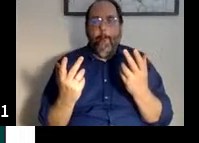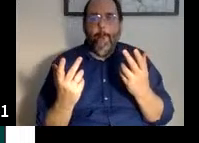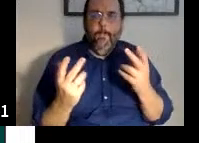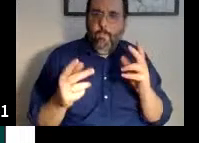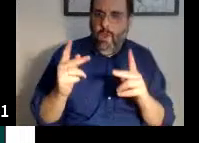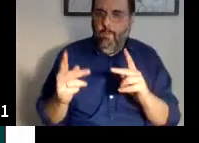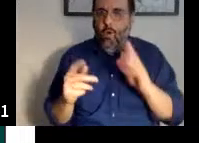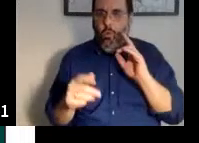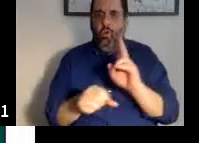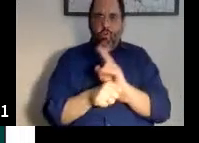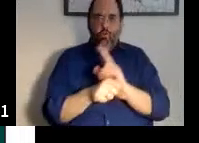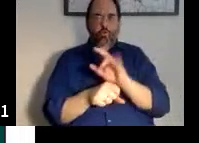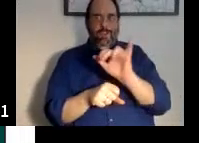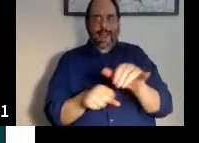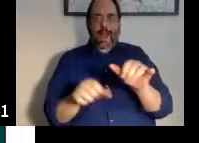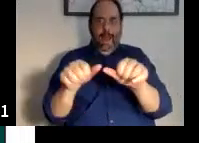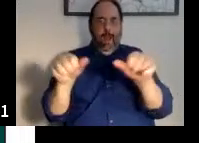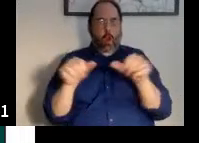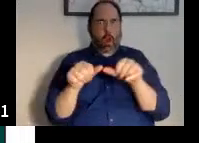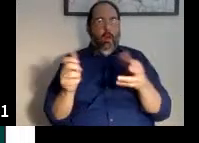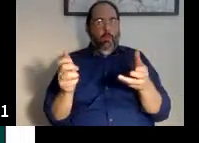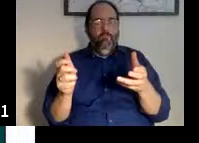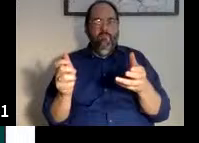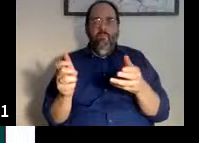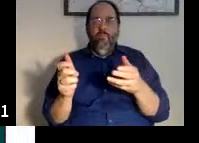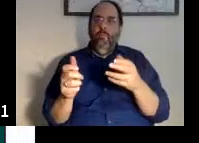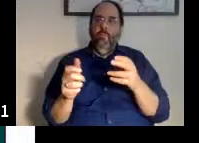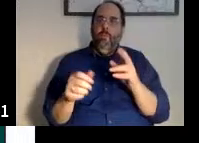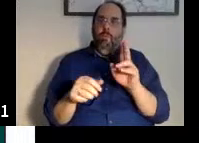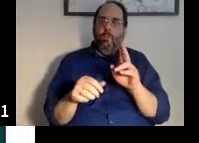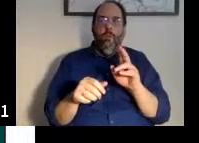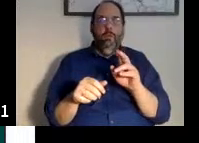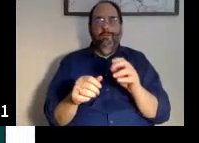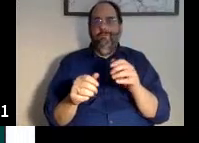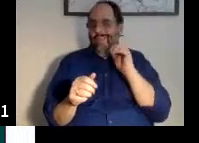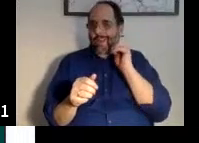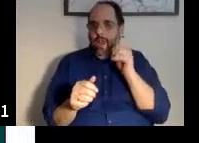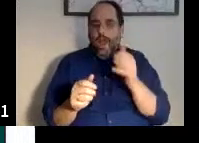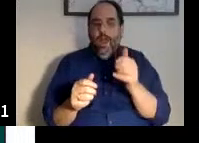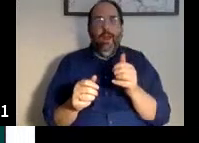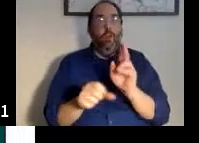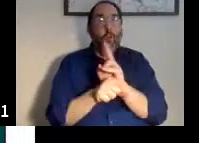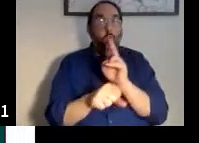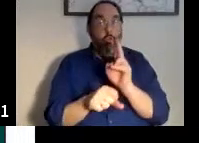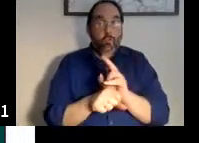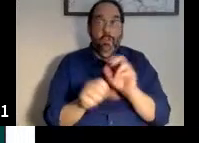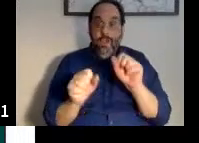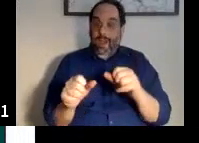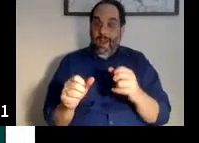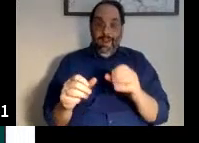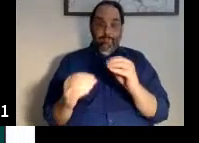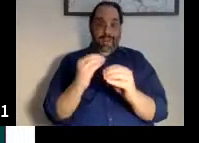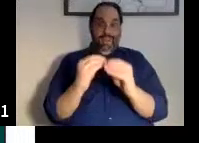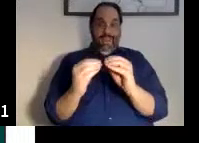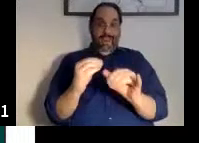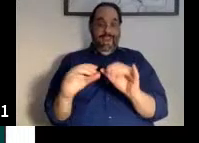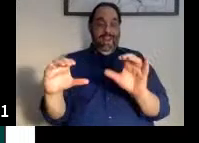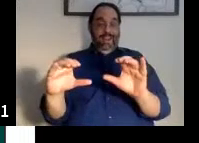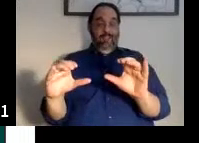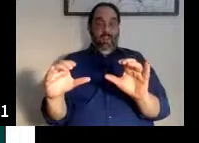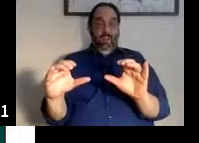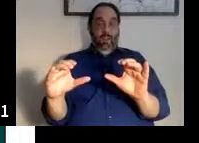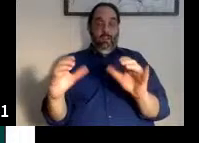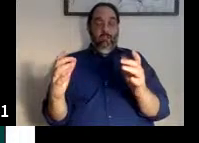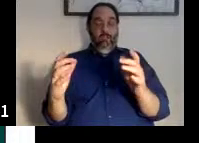people are going to be using that play area surface daily. Can I maintain that type of activity